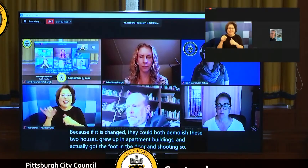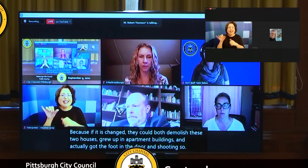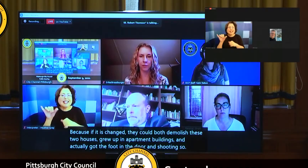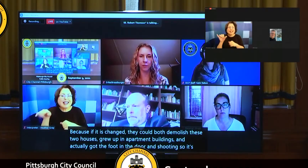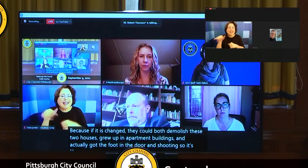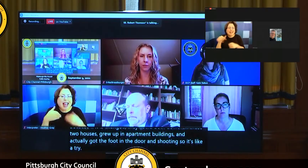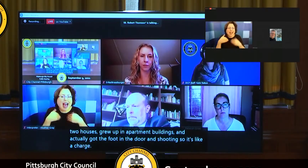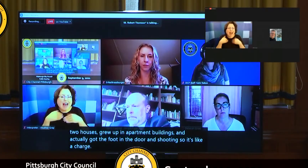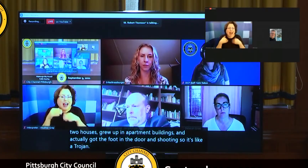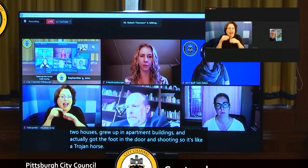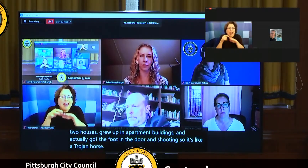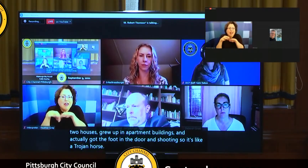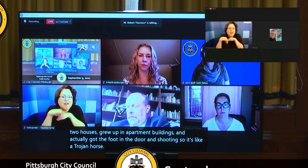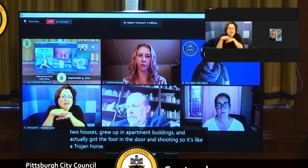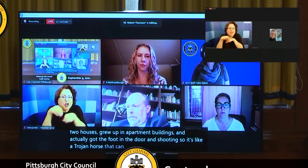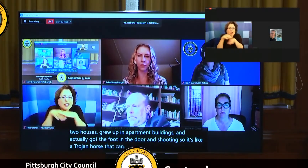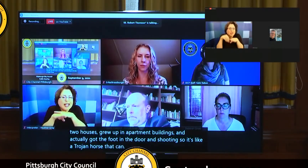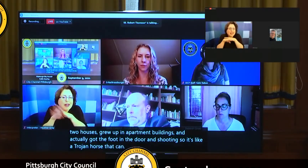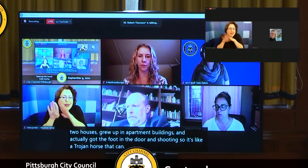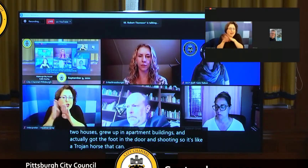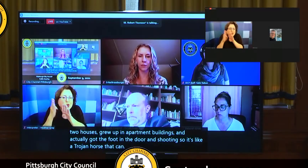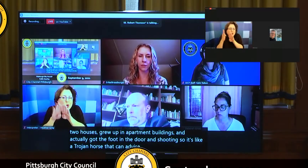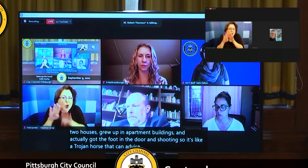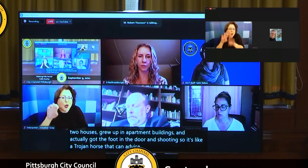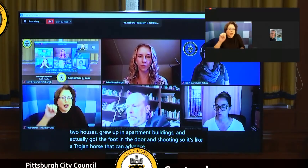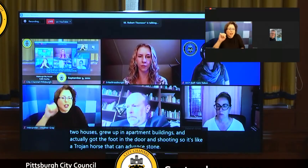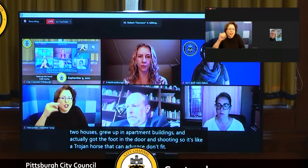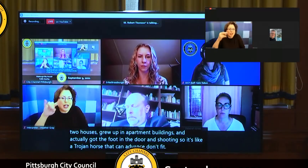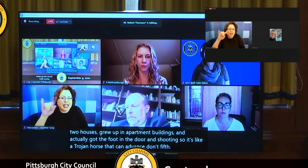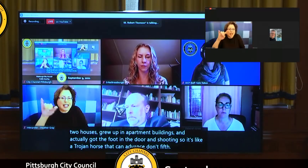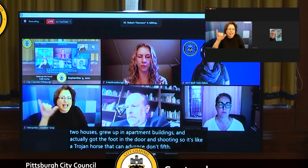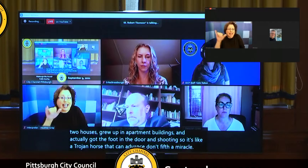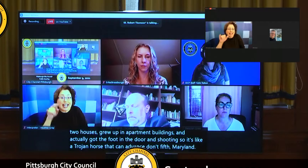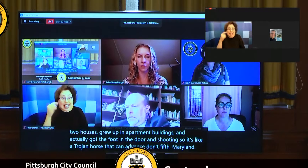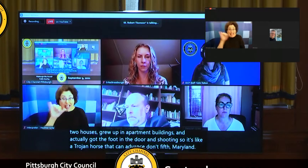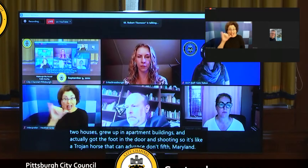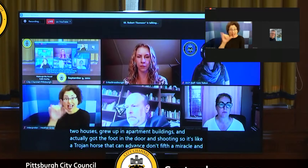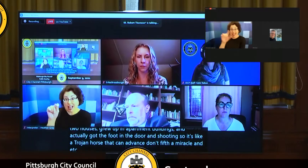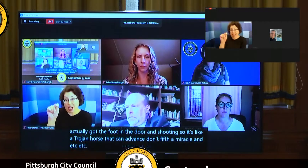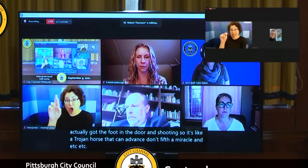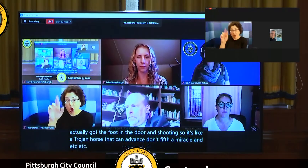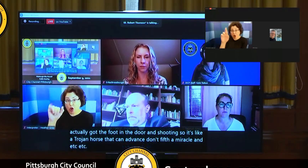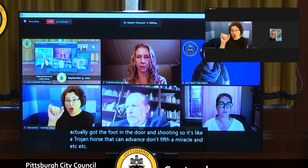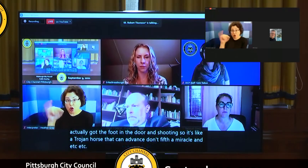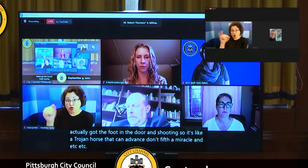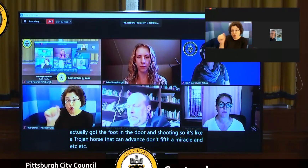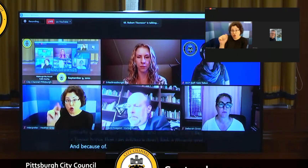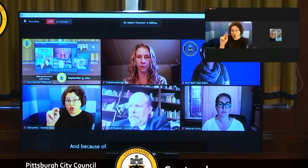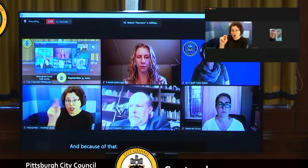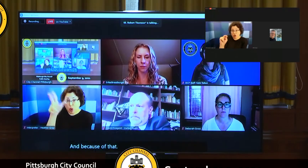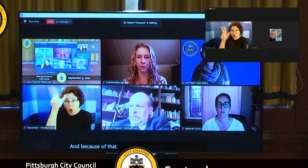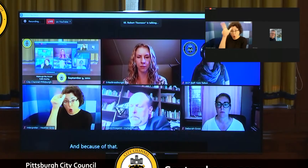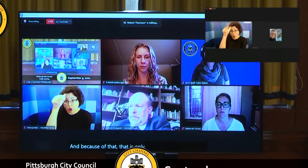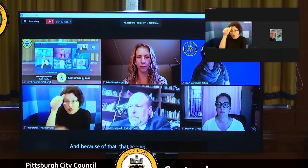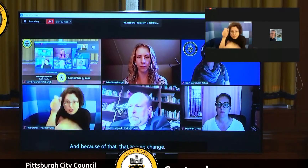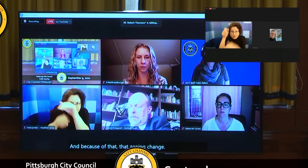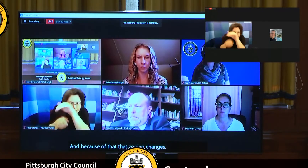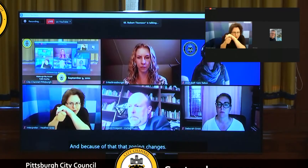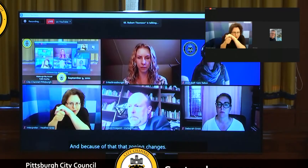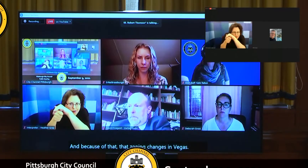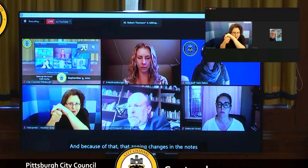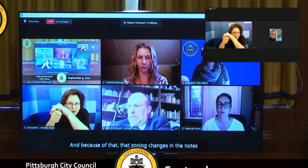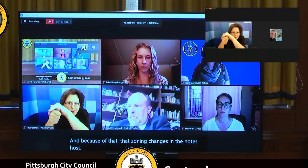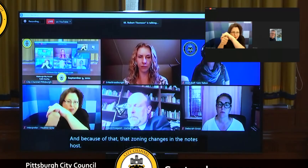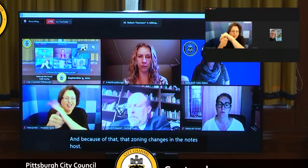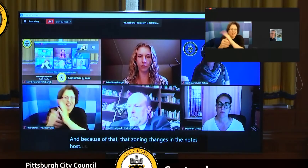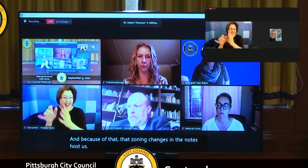Trojan horse that can advance down 5th Maryland, etc., etc. And because I've got that zoning changed and we get the next house